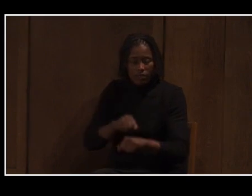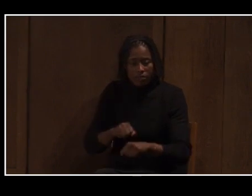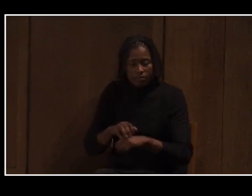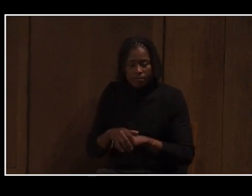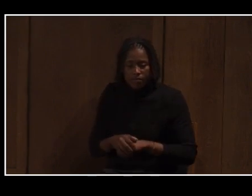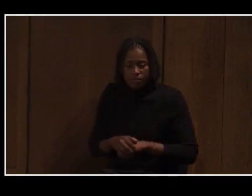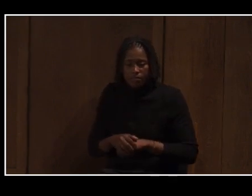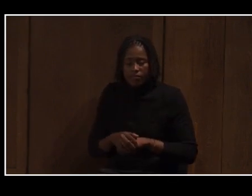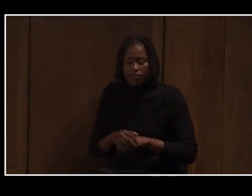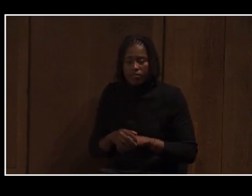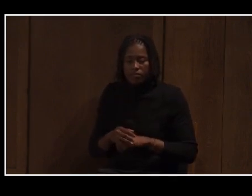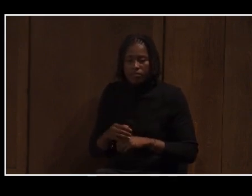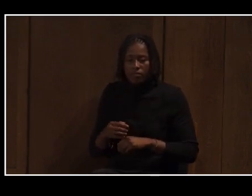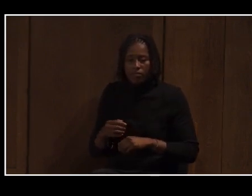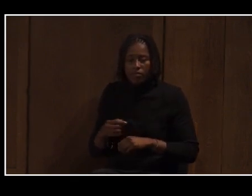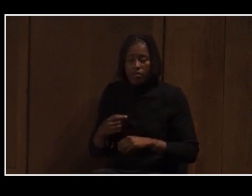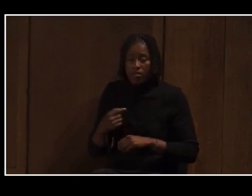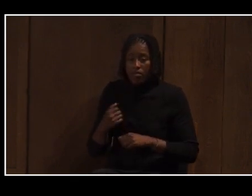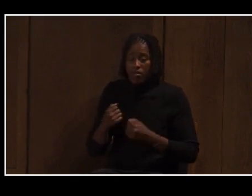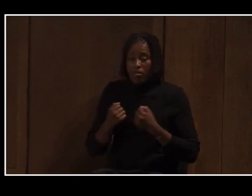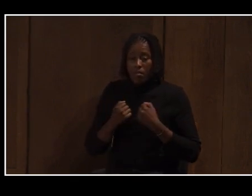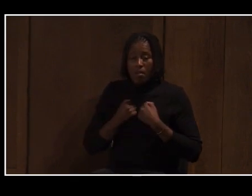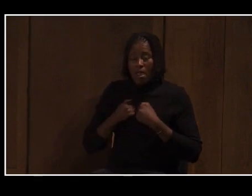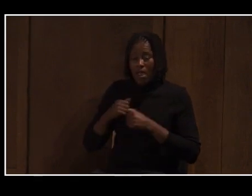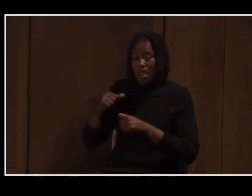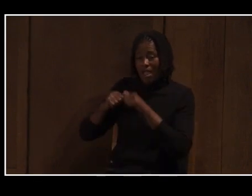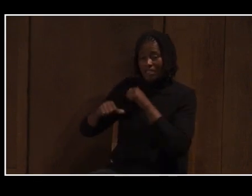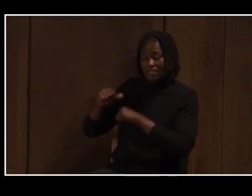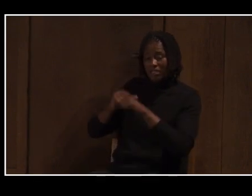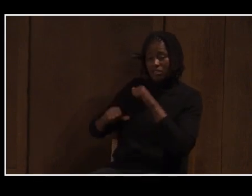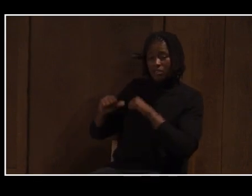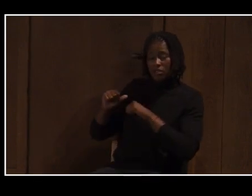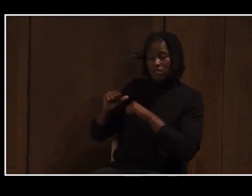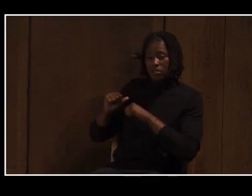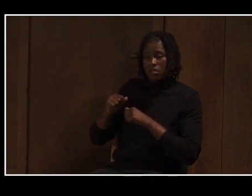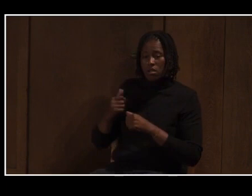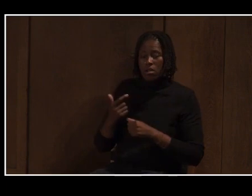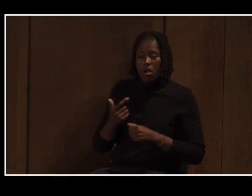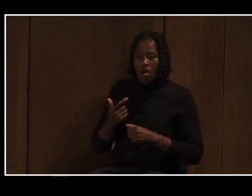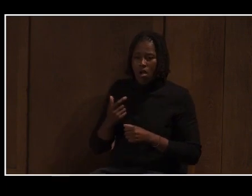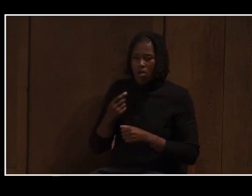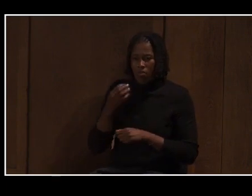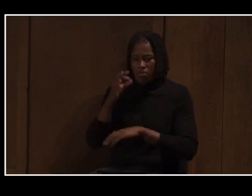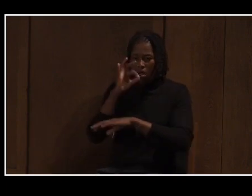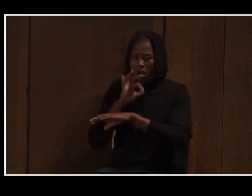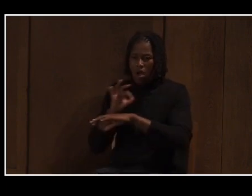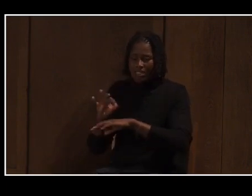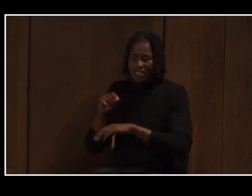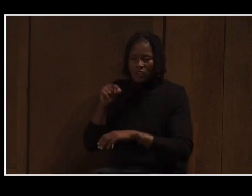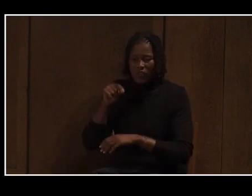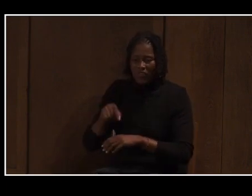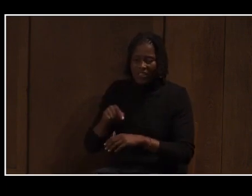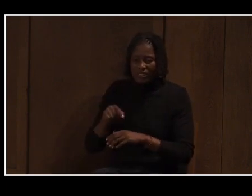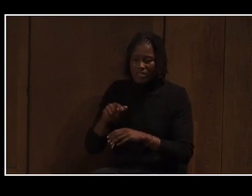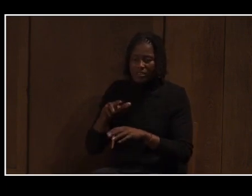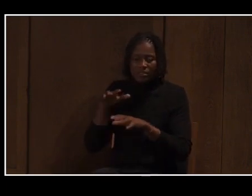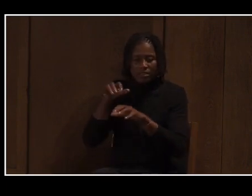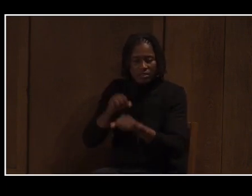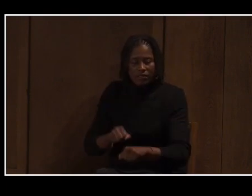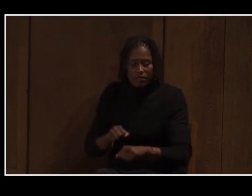were the architects of this devastation. I therefore come to this conversation as one who's perpetually at the